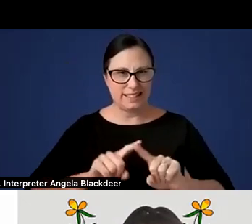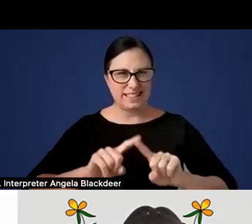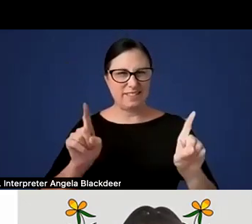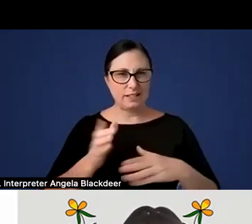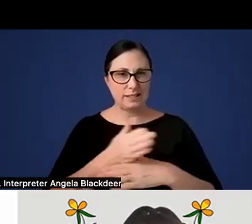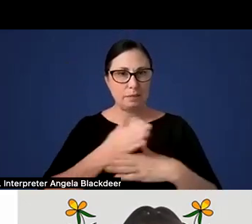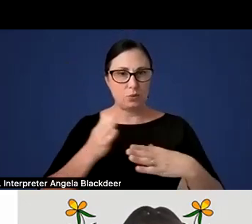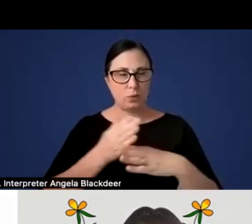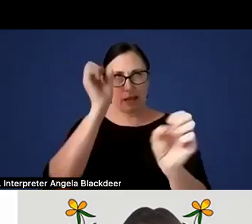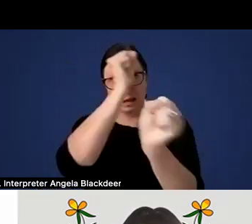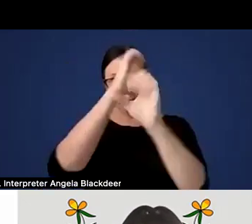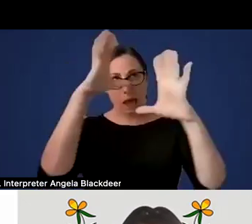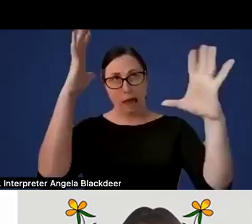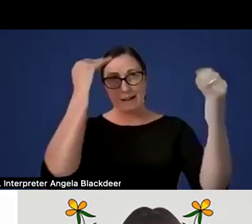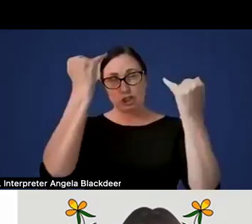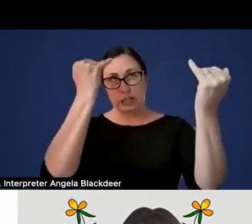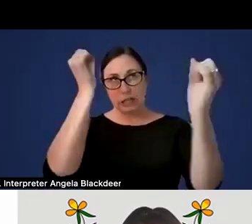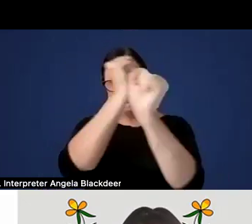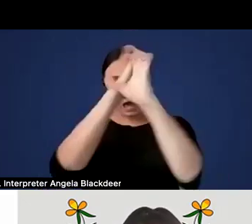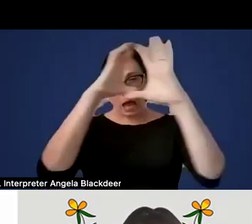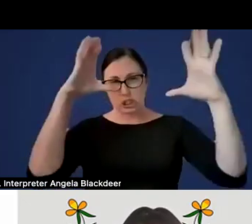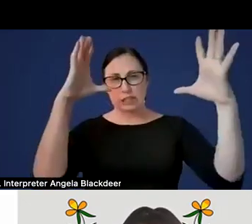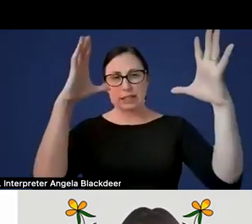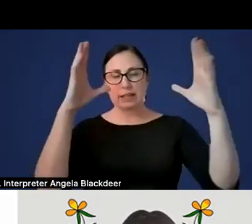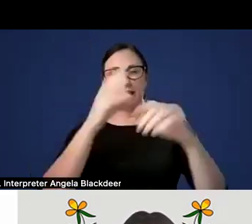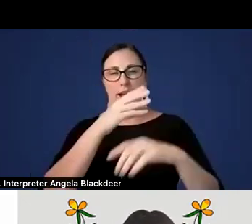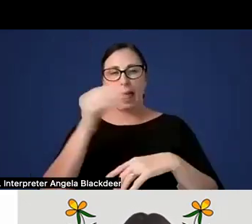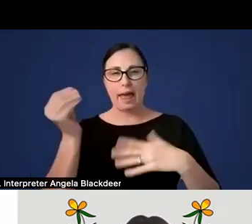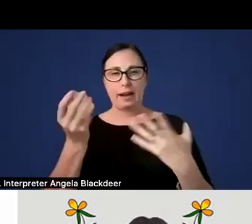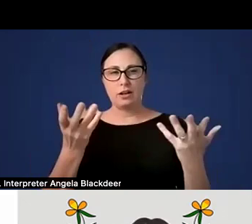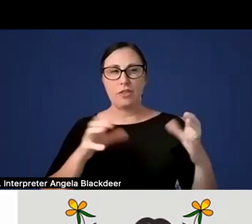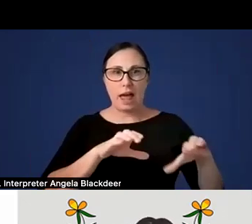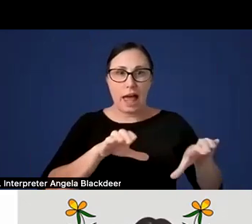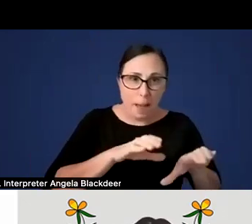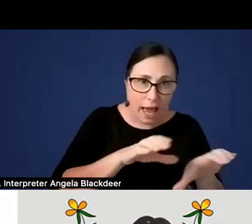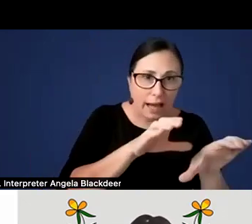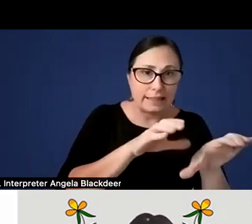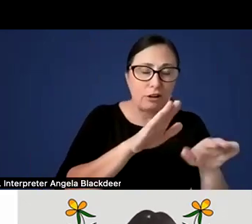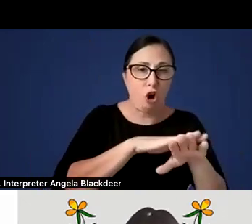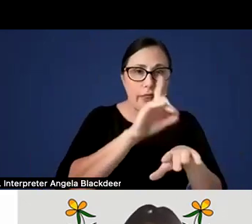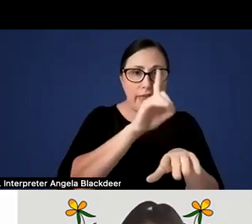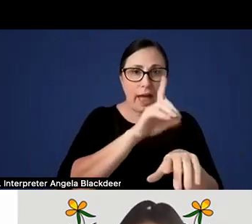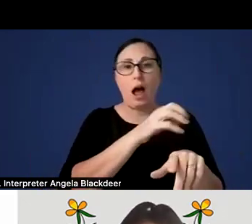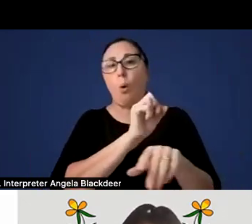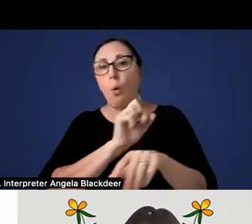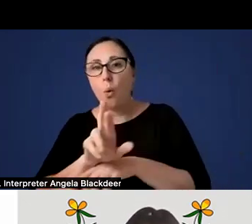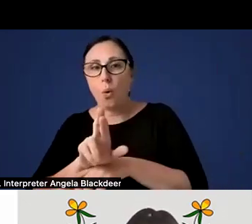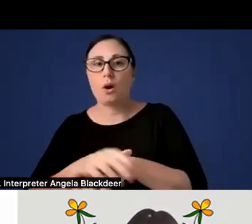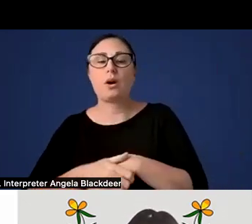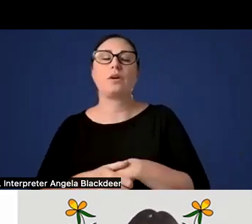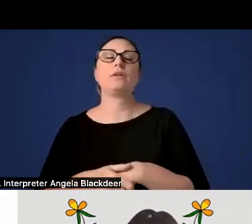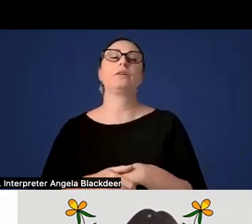describing thoughts of self-harm or thoughts of suicide, and our reaction, can be, as it should